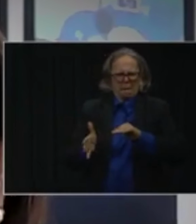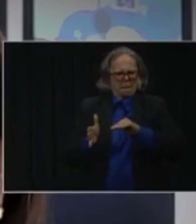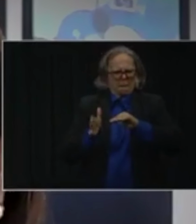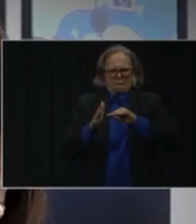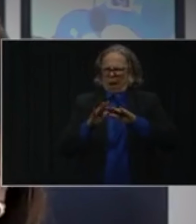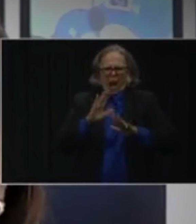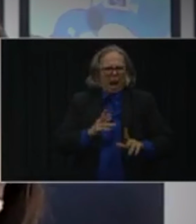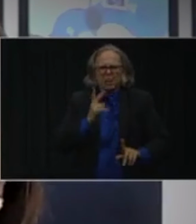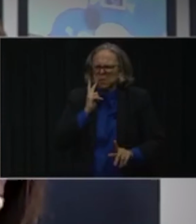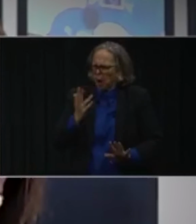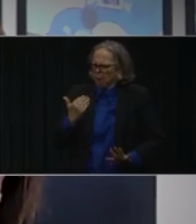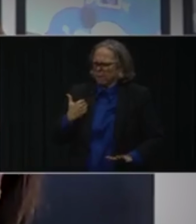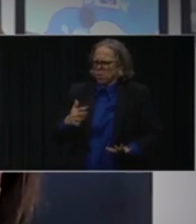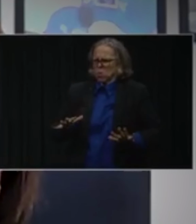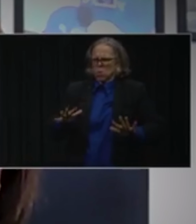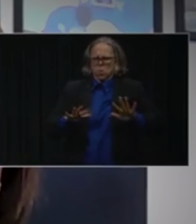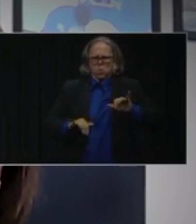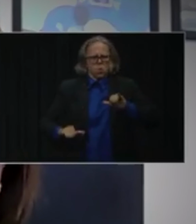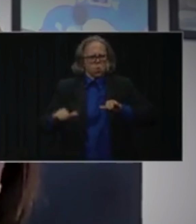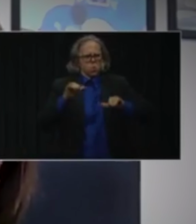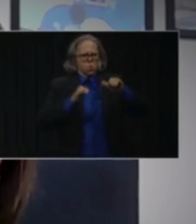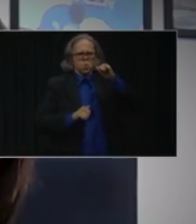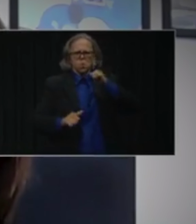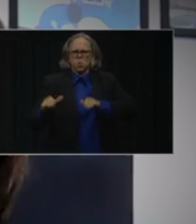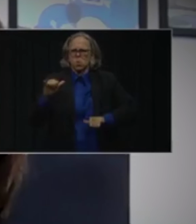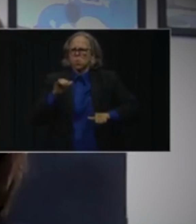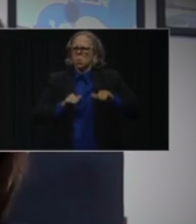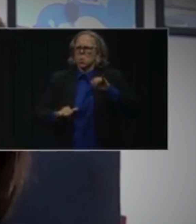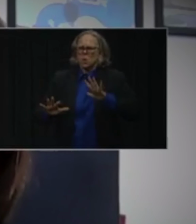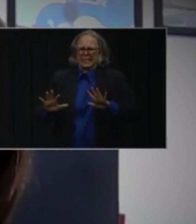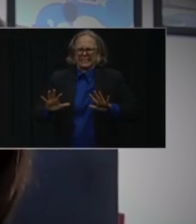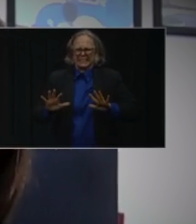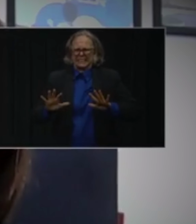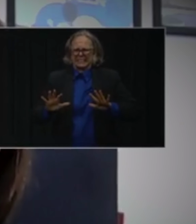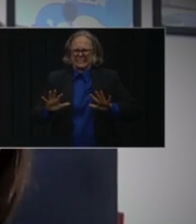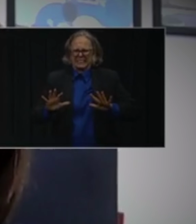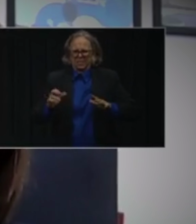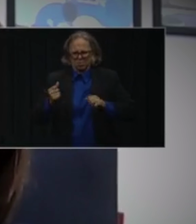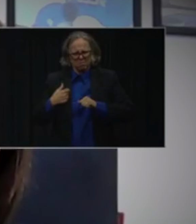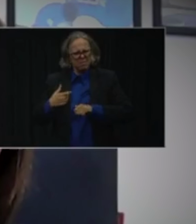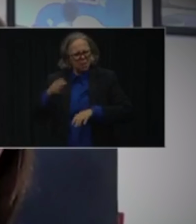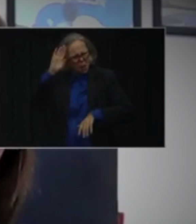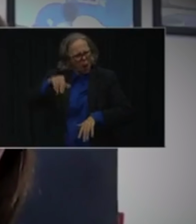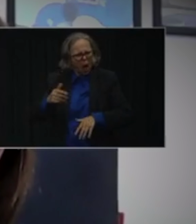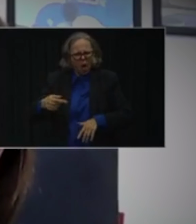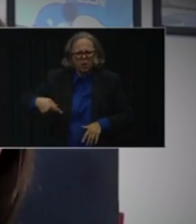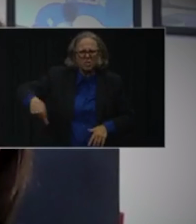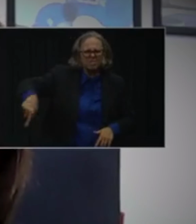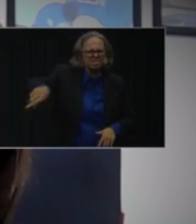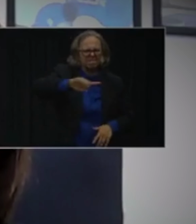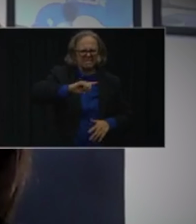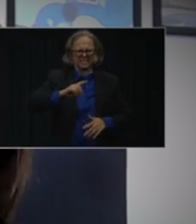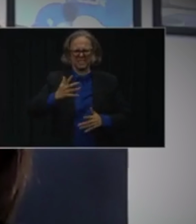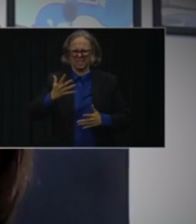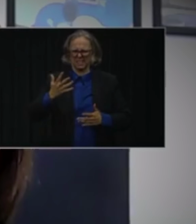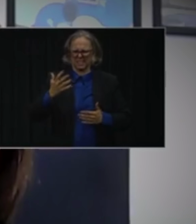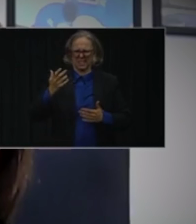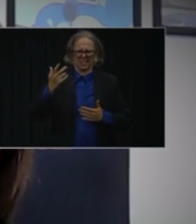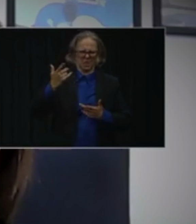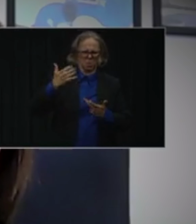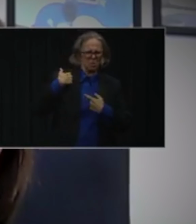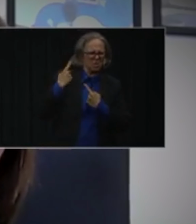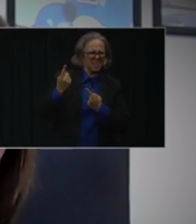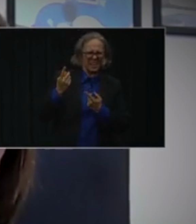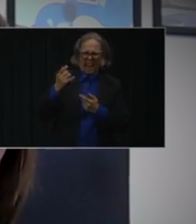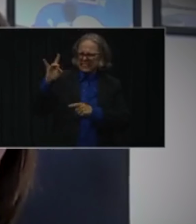a disease that we've all been facing for over 18 months now, and for a long time it was really perceived as